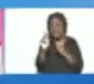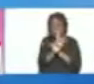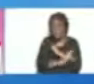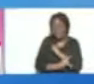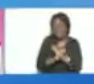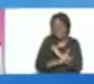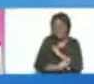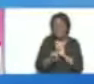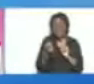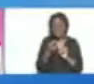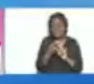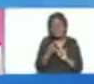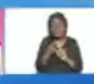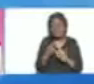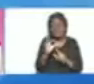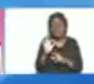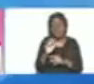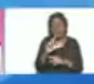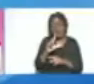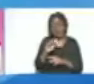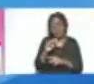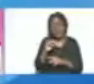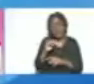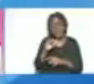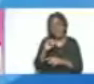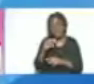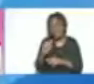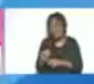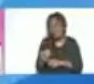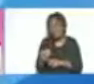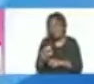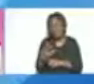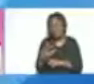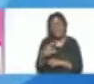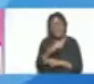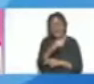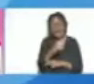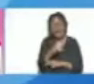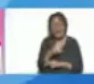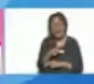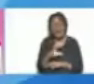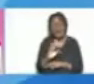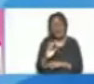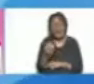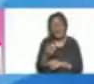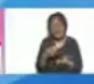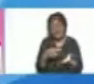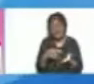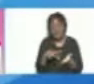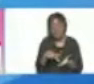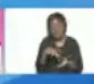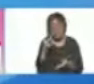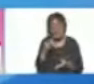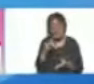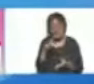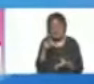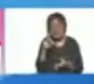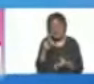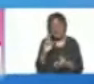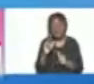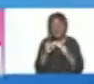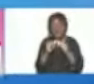penalties to Flamingo Air. The findings of our inspections, we're still compiling our